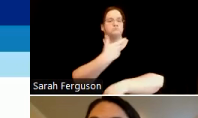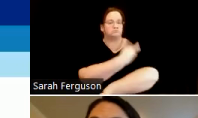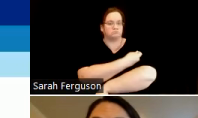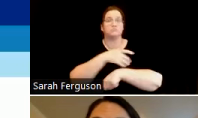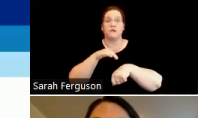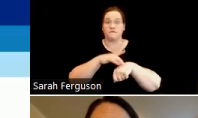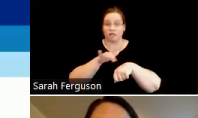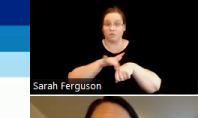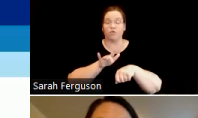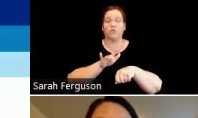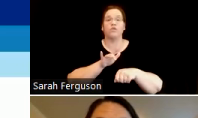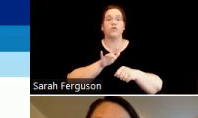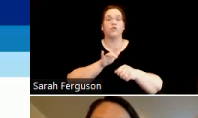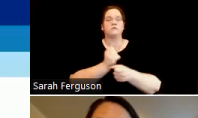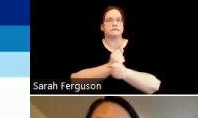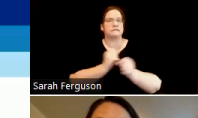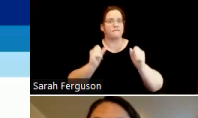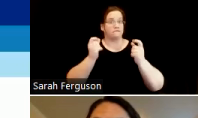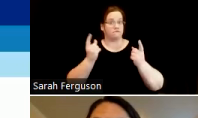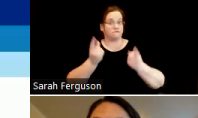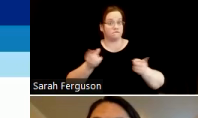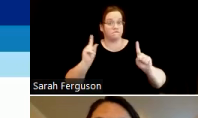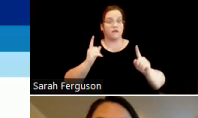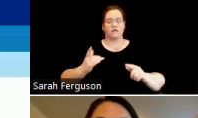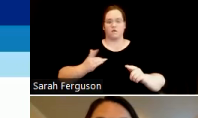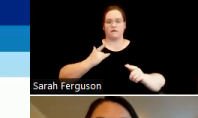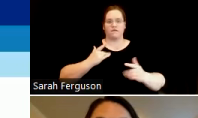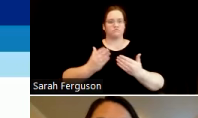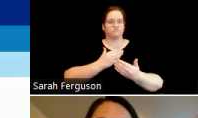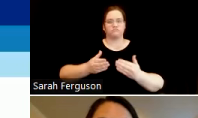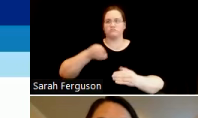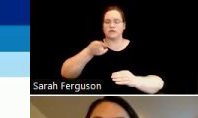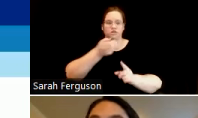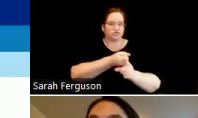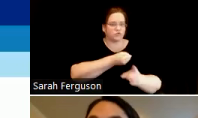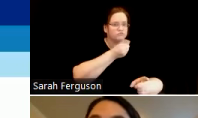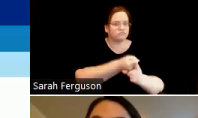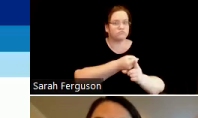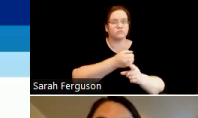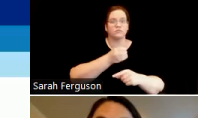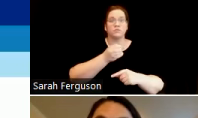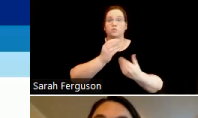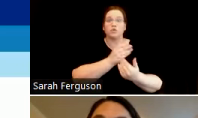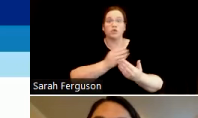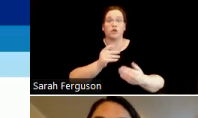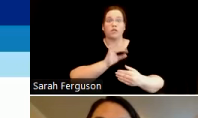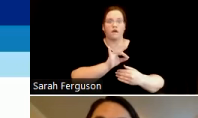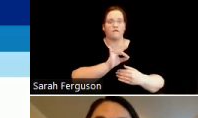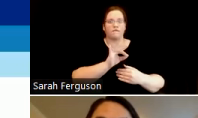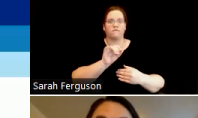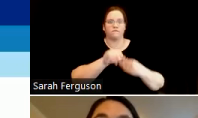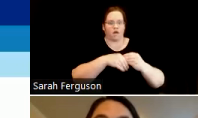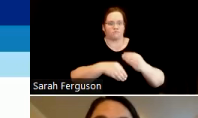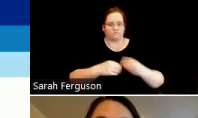is safe and effective, and we feel like regardless of prior history of COVID infection and regardless of underlying health conditions,